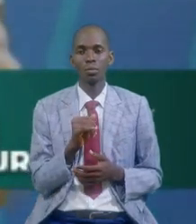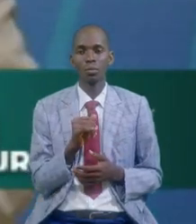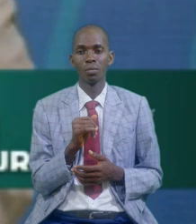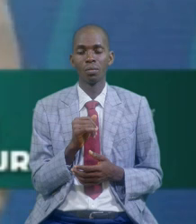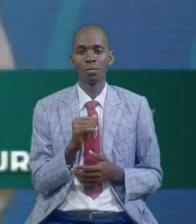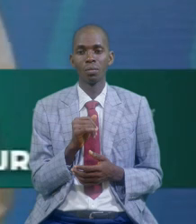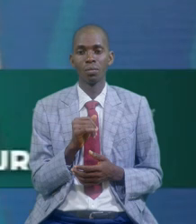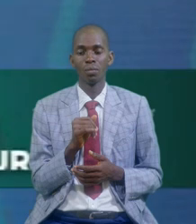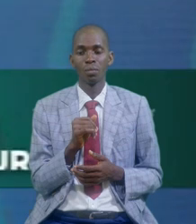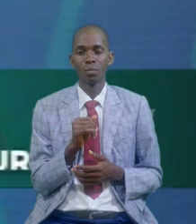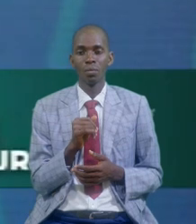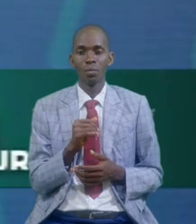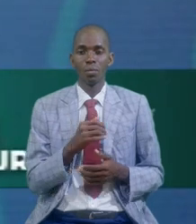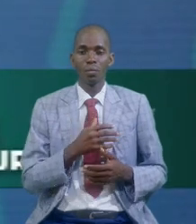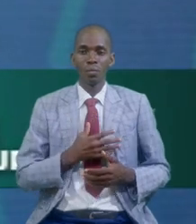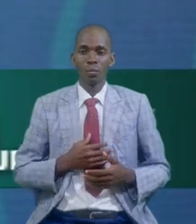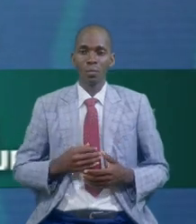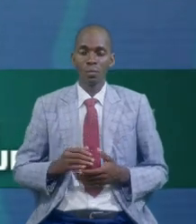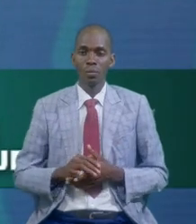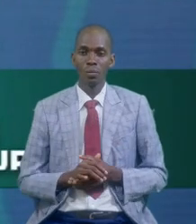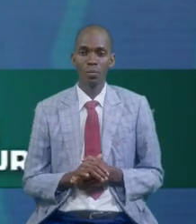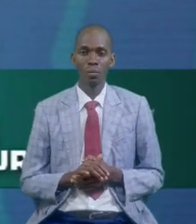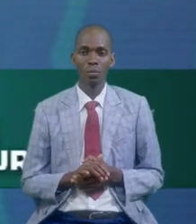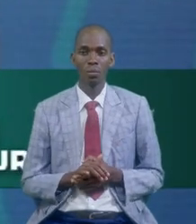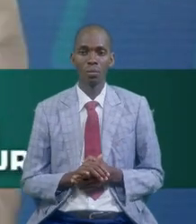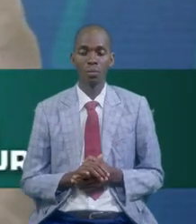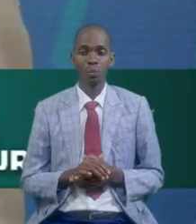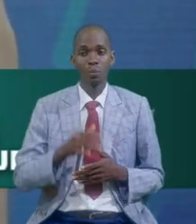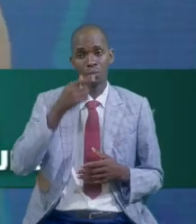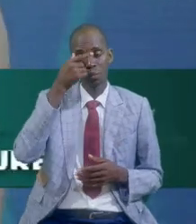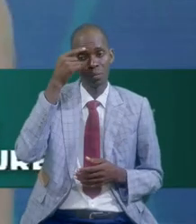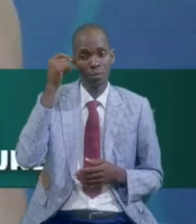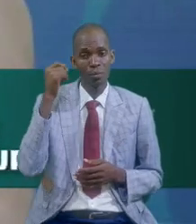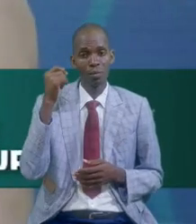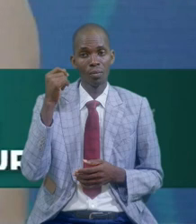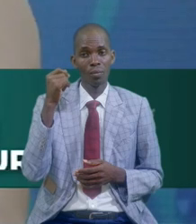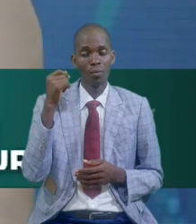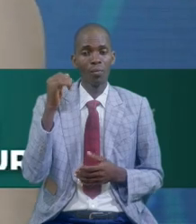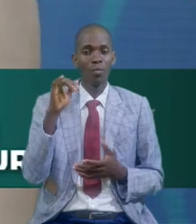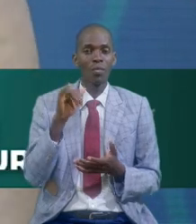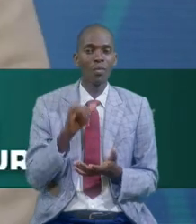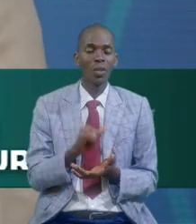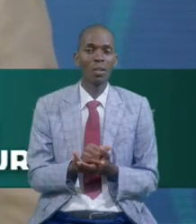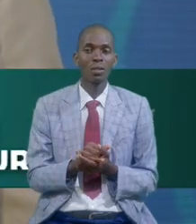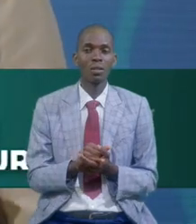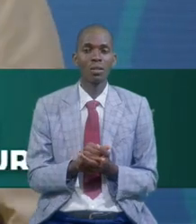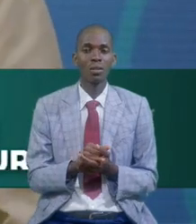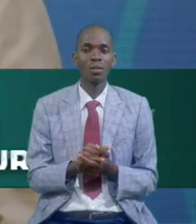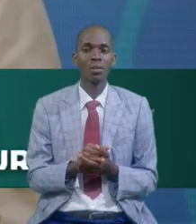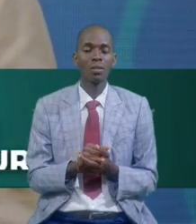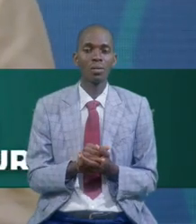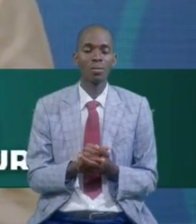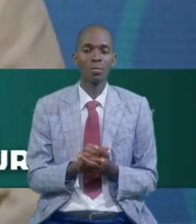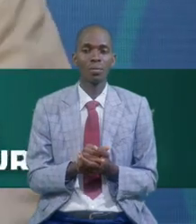Adjust your seat belt, because that same power that Elijah